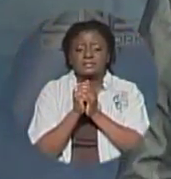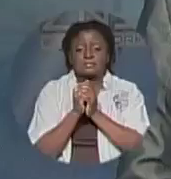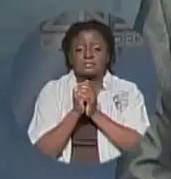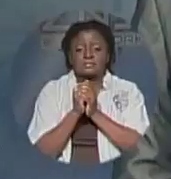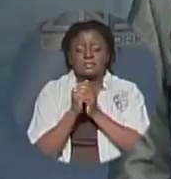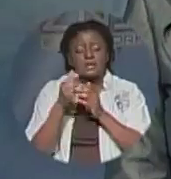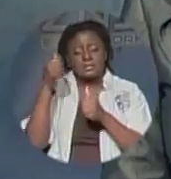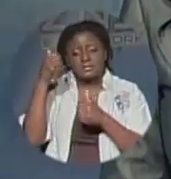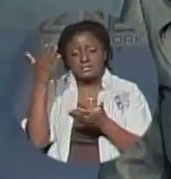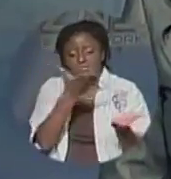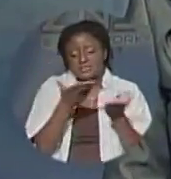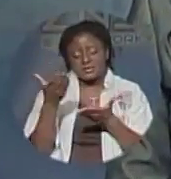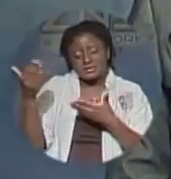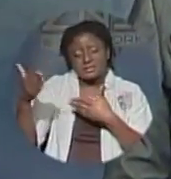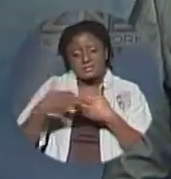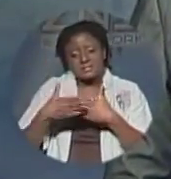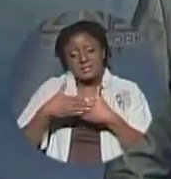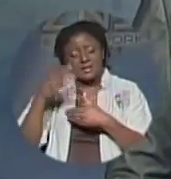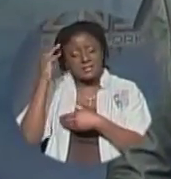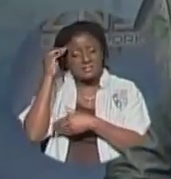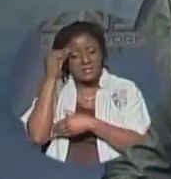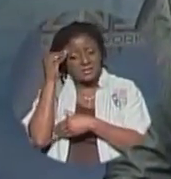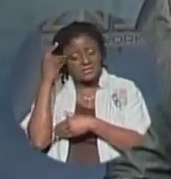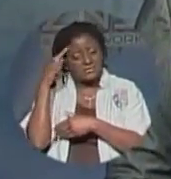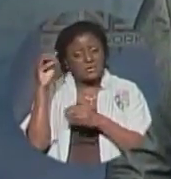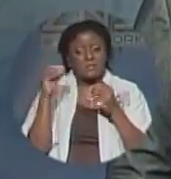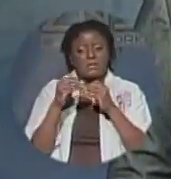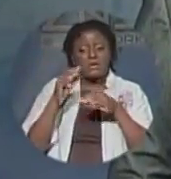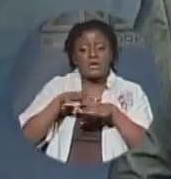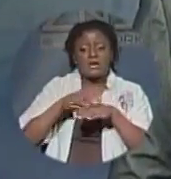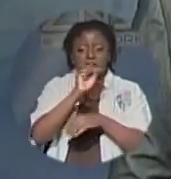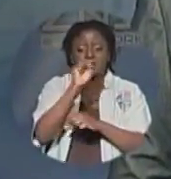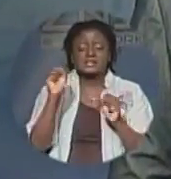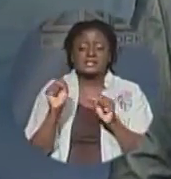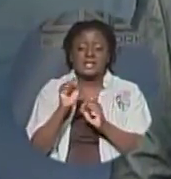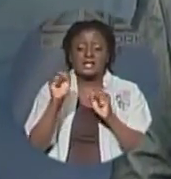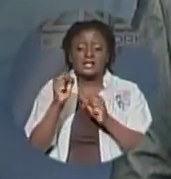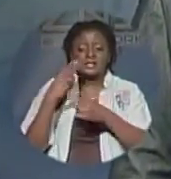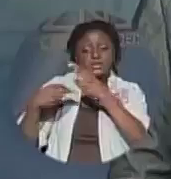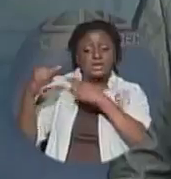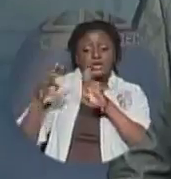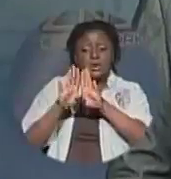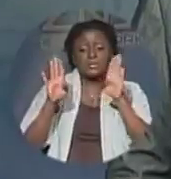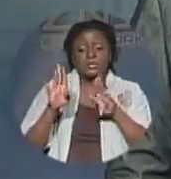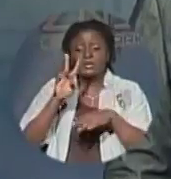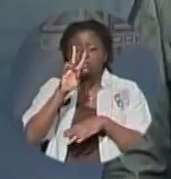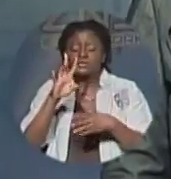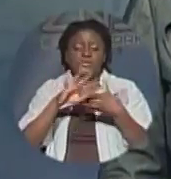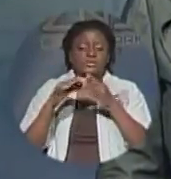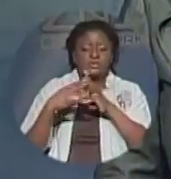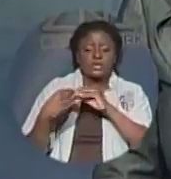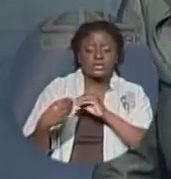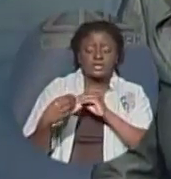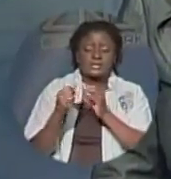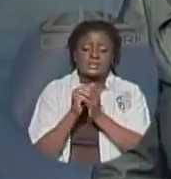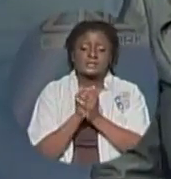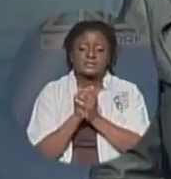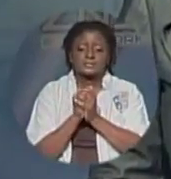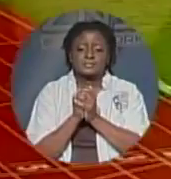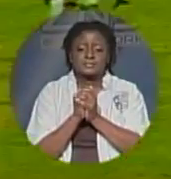Brings back memories. Well, for more on Saturday's historic opening, we have two angles. First, we go to this report from Shenique Miller.